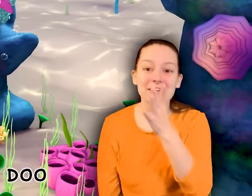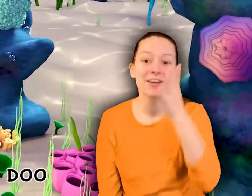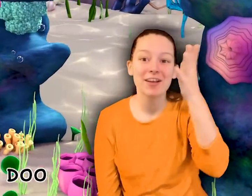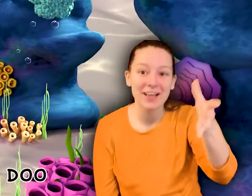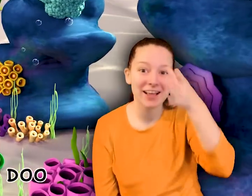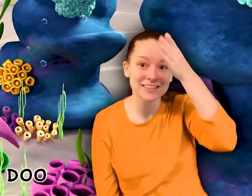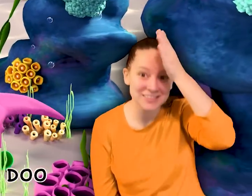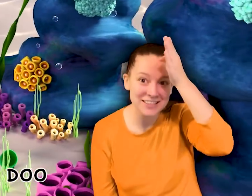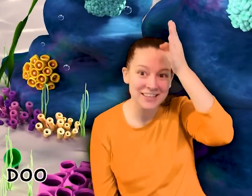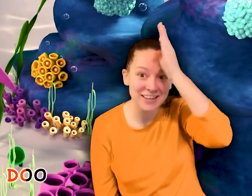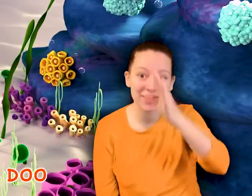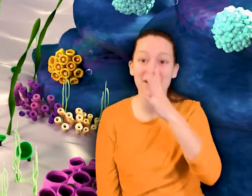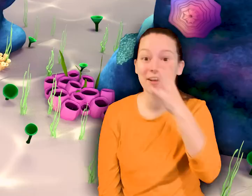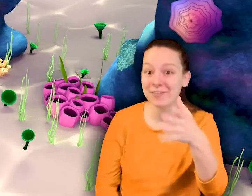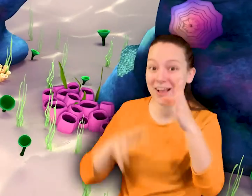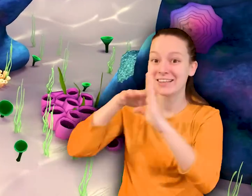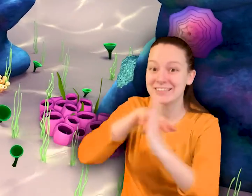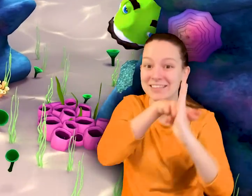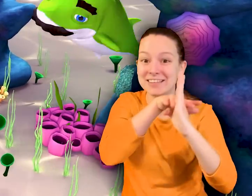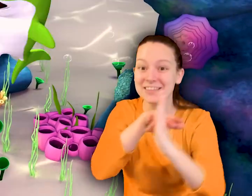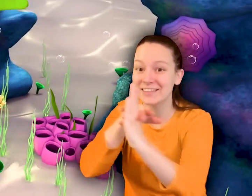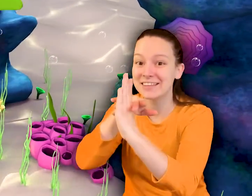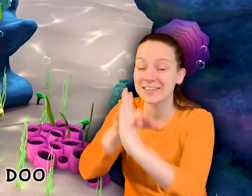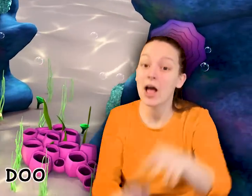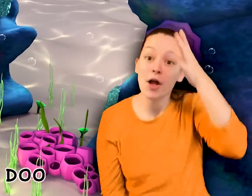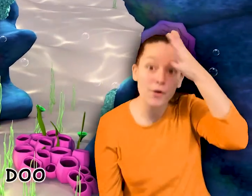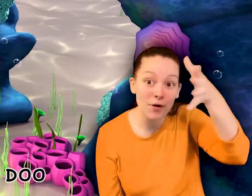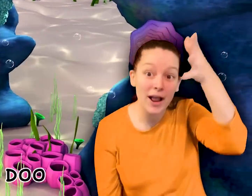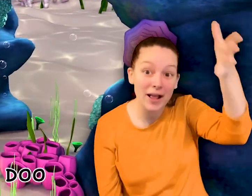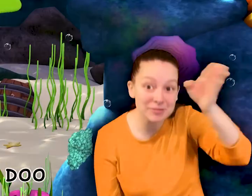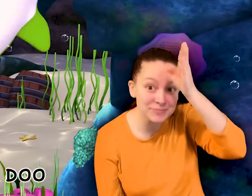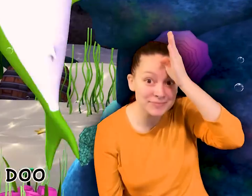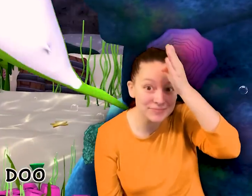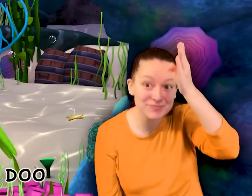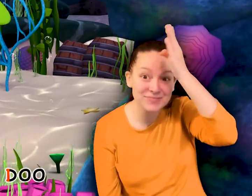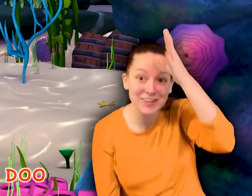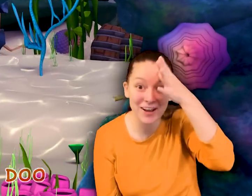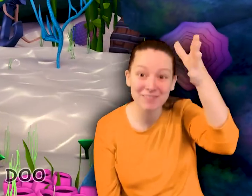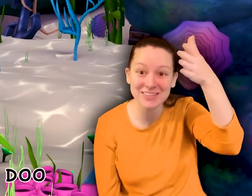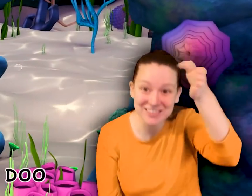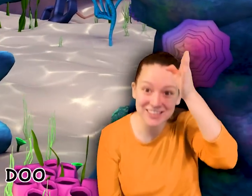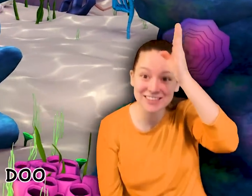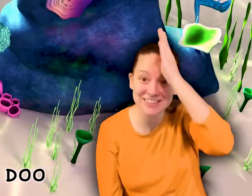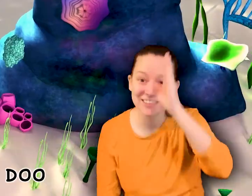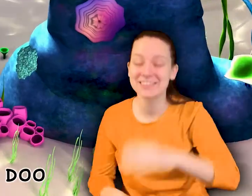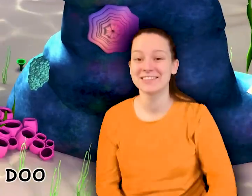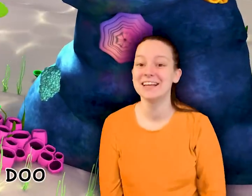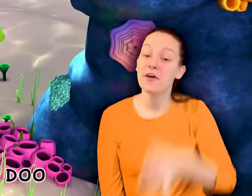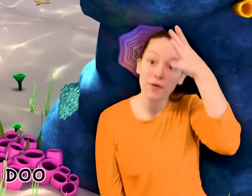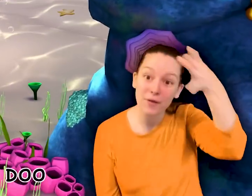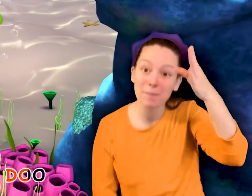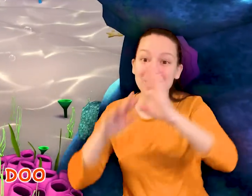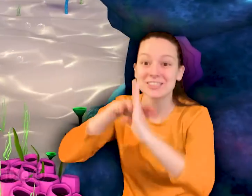doo doo Grandma shark doo dooo do doo do doo Grandma shark grandpa shark doo doo doo dooo doo dooo grandpa shark